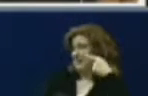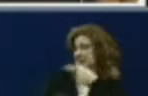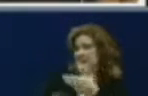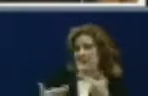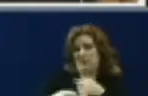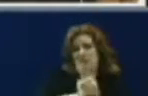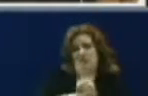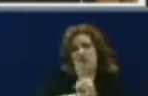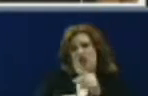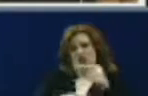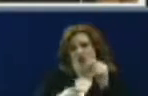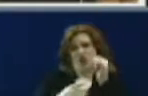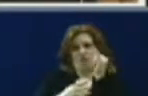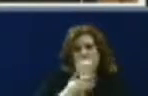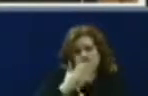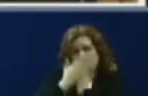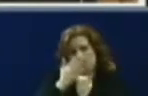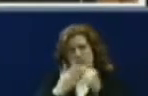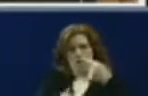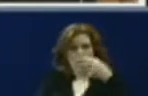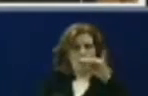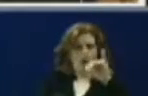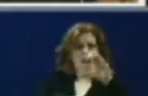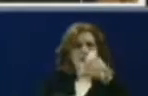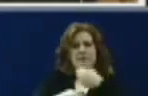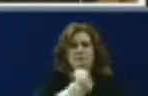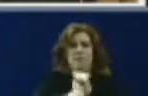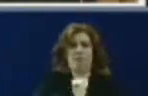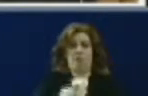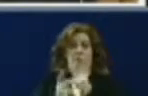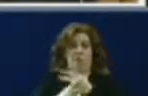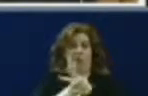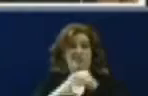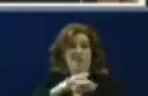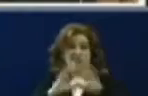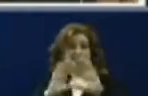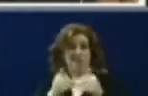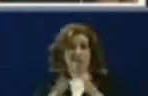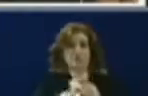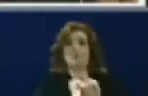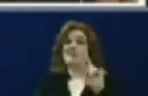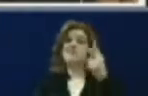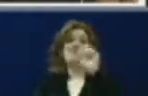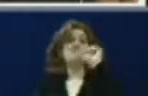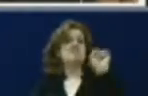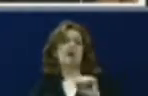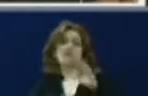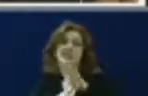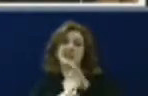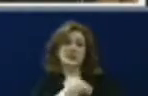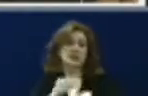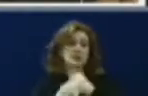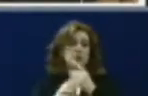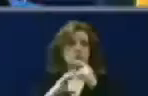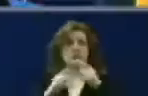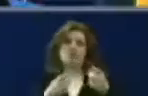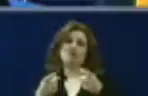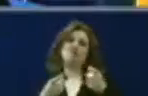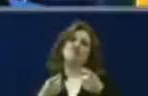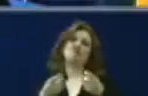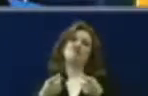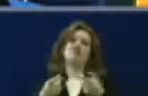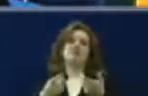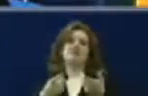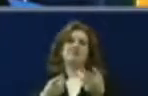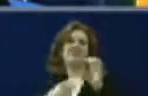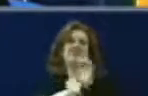graphics equipment to create our very own products in the classroom. Second semester senior year, we get to run Eastern's coffee shop after